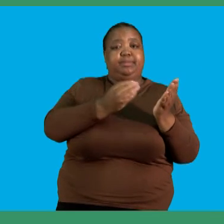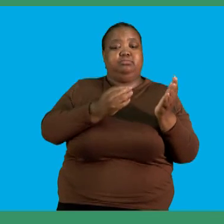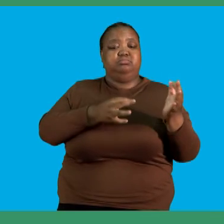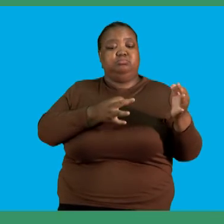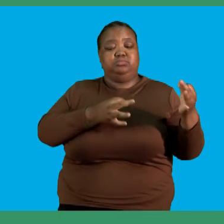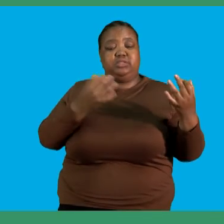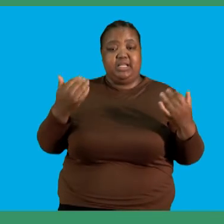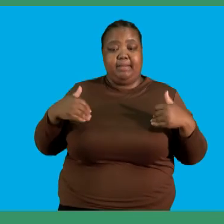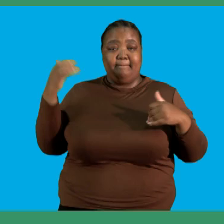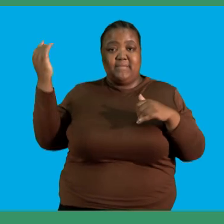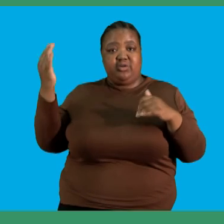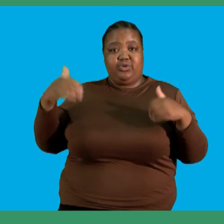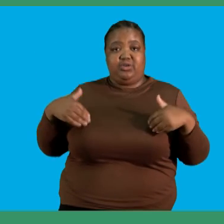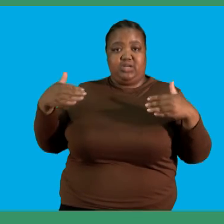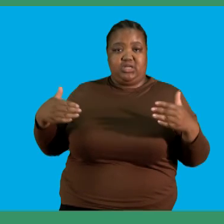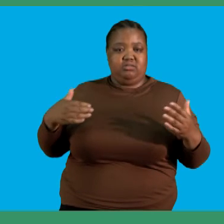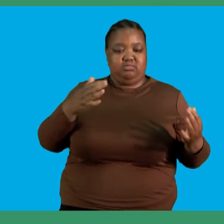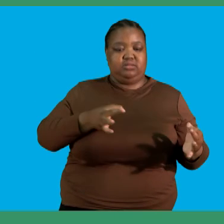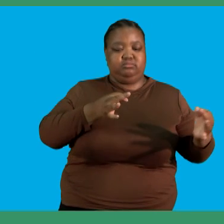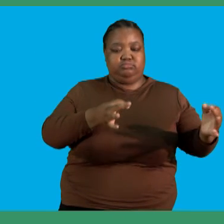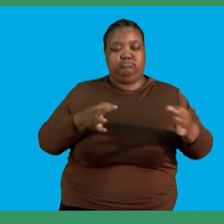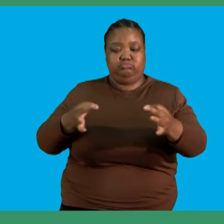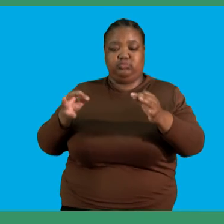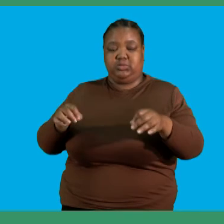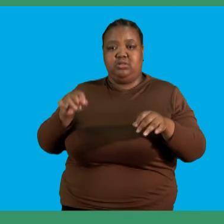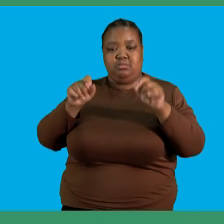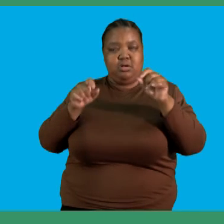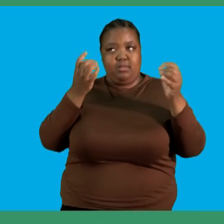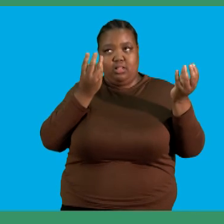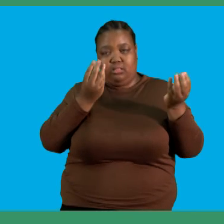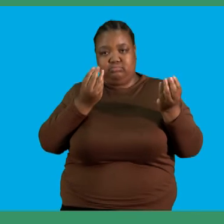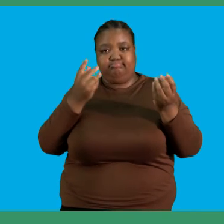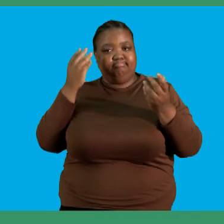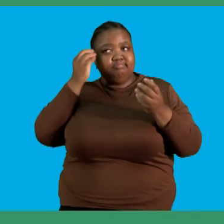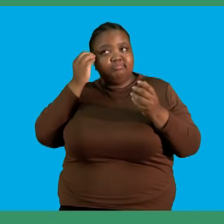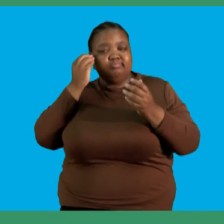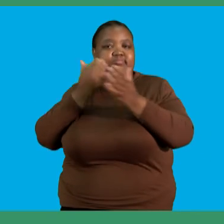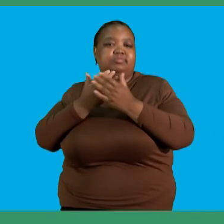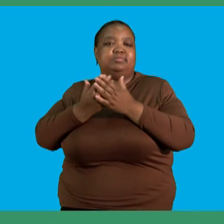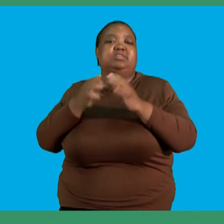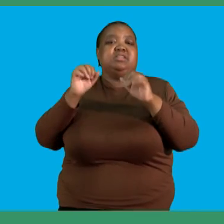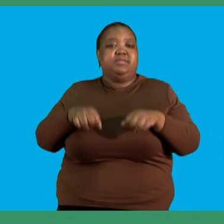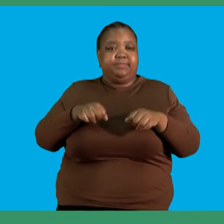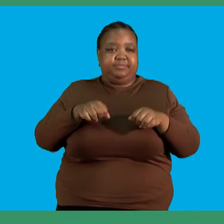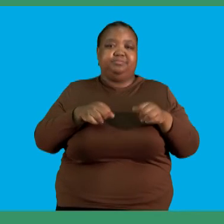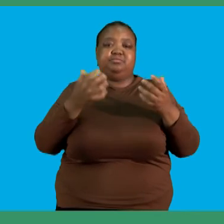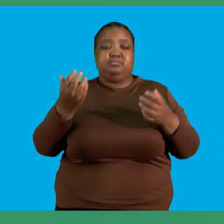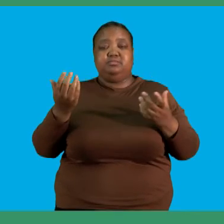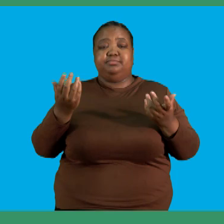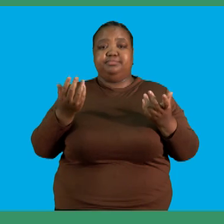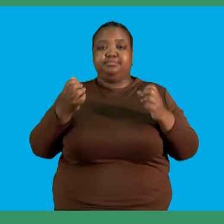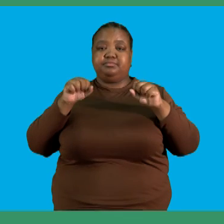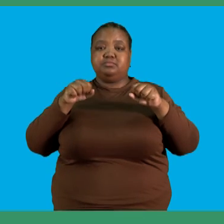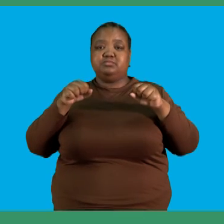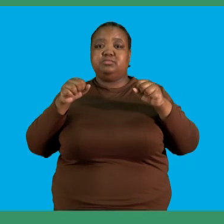So meaningful handouts may be handed out at the start of the presentation to attract attention. And